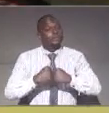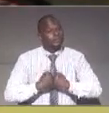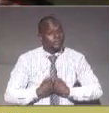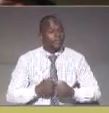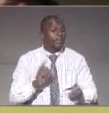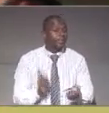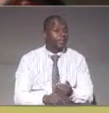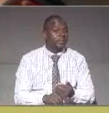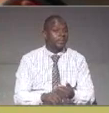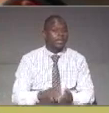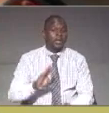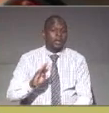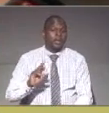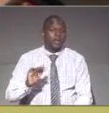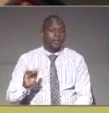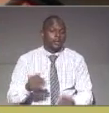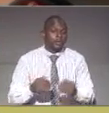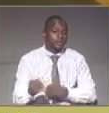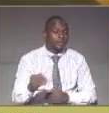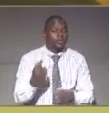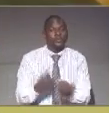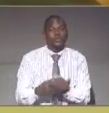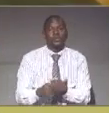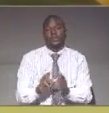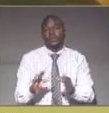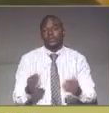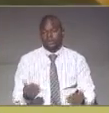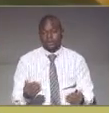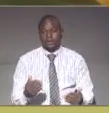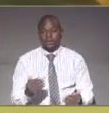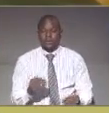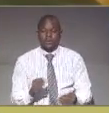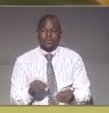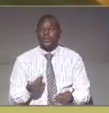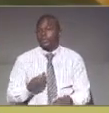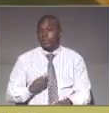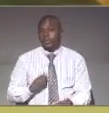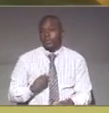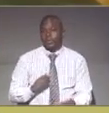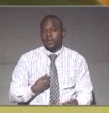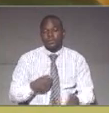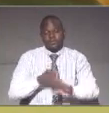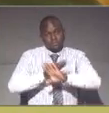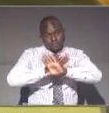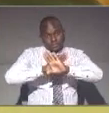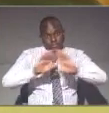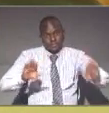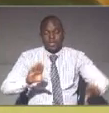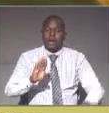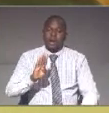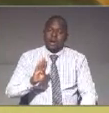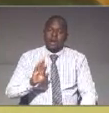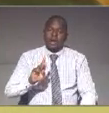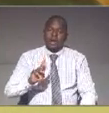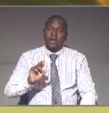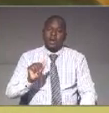best suiting brand for destination Uganda. To this point, we don't have, a clear brand